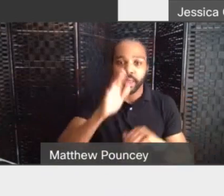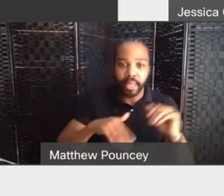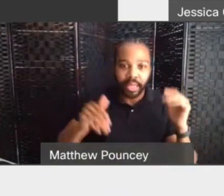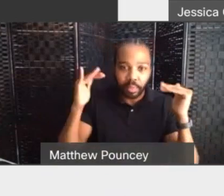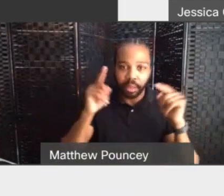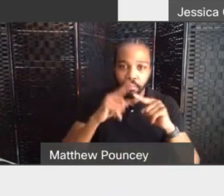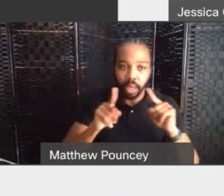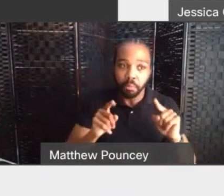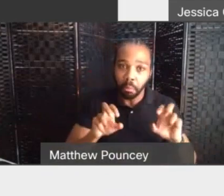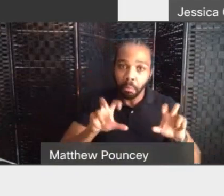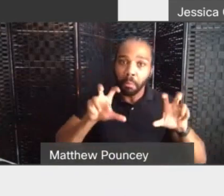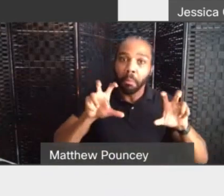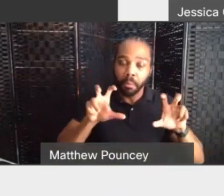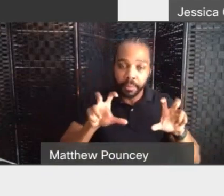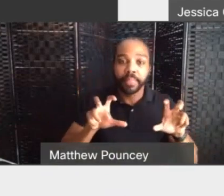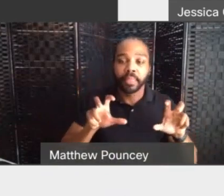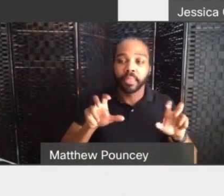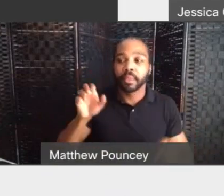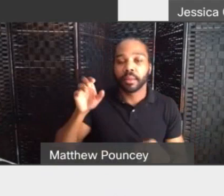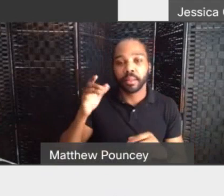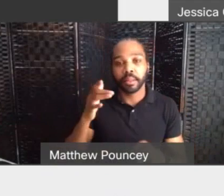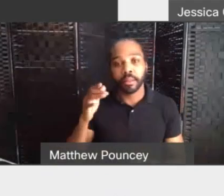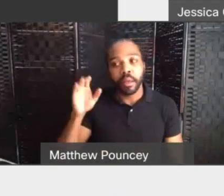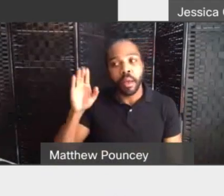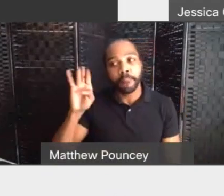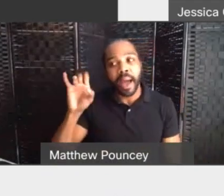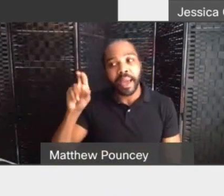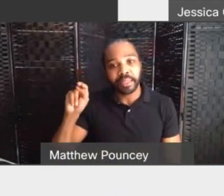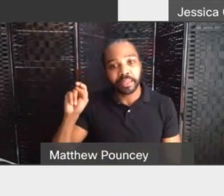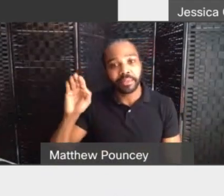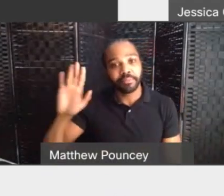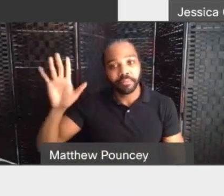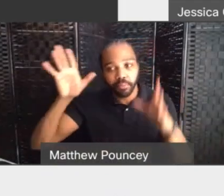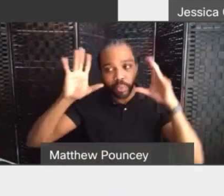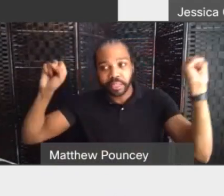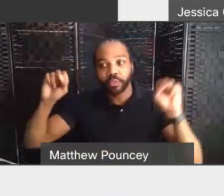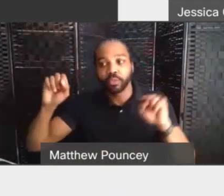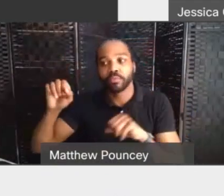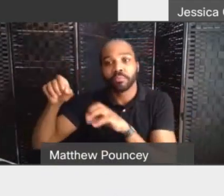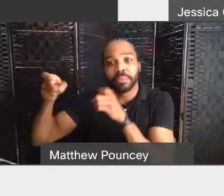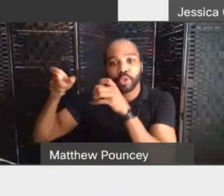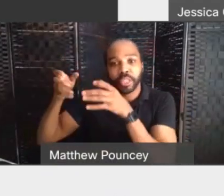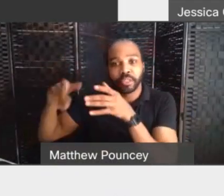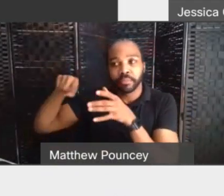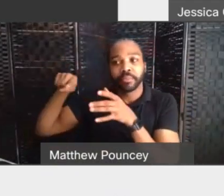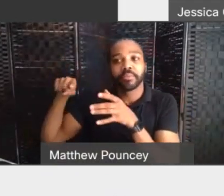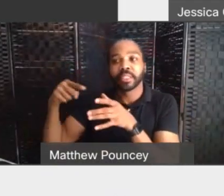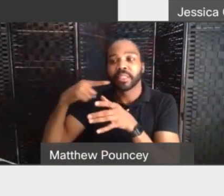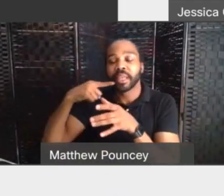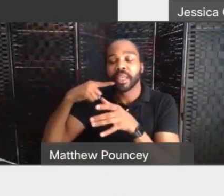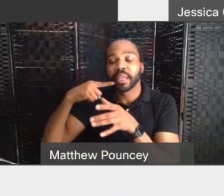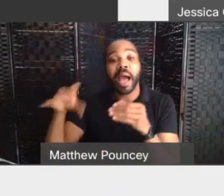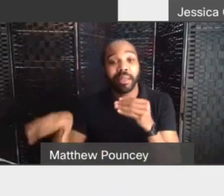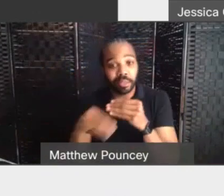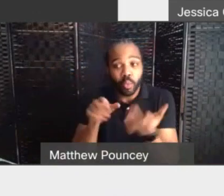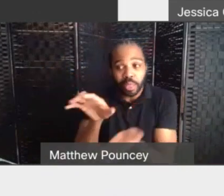but the Biden administration has now said that in addition to our allocation that we get